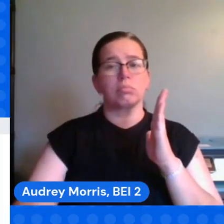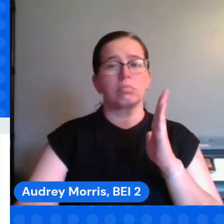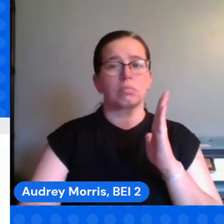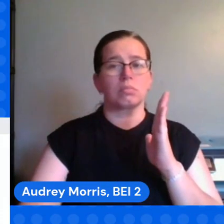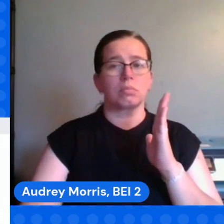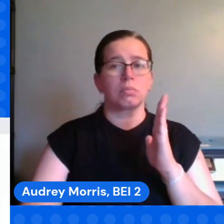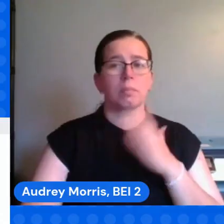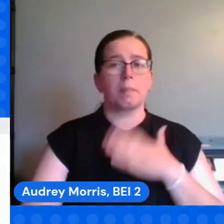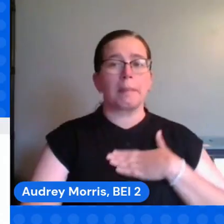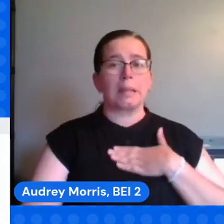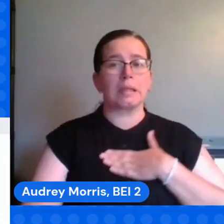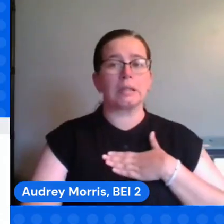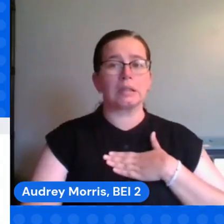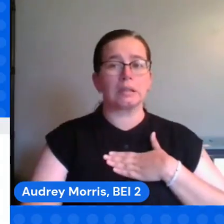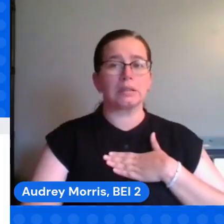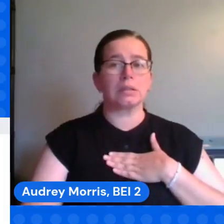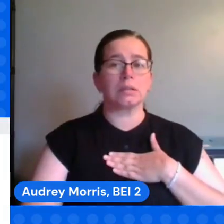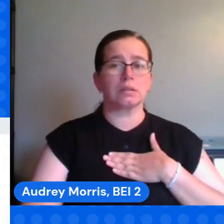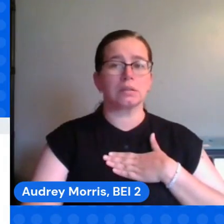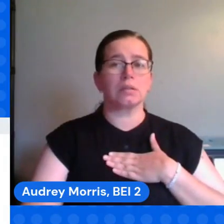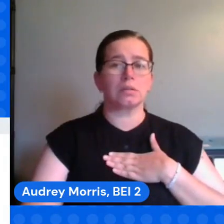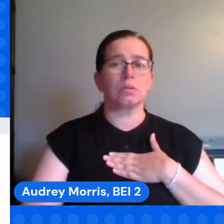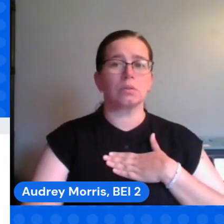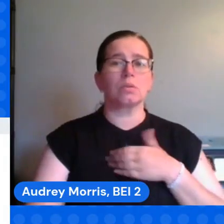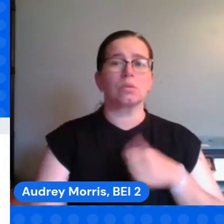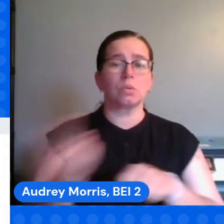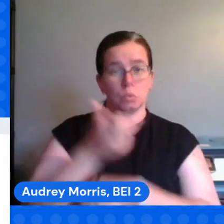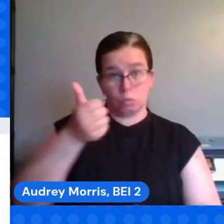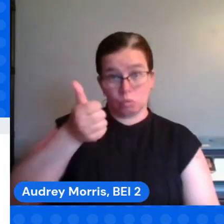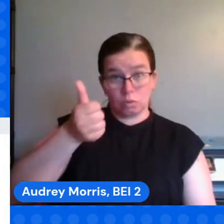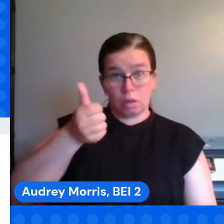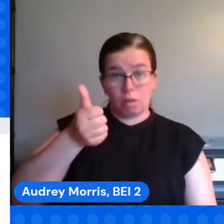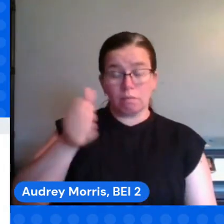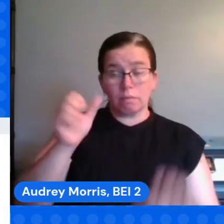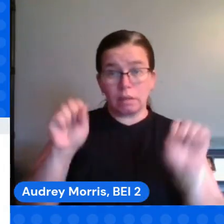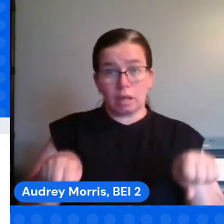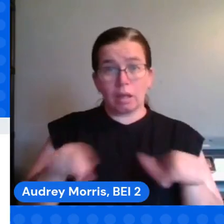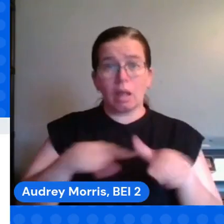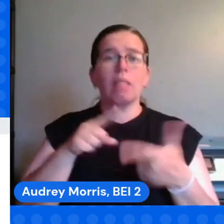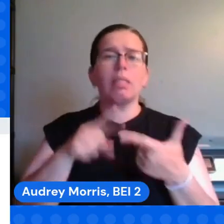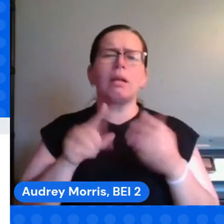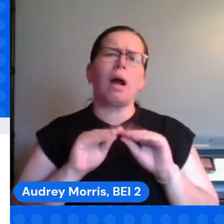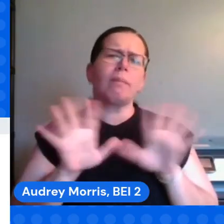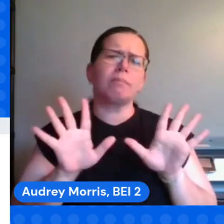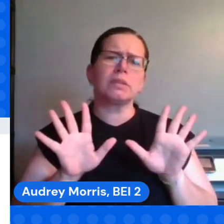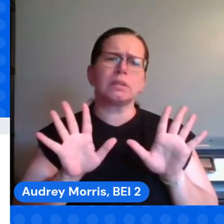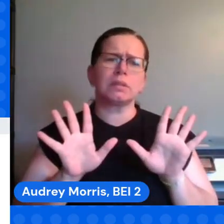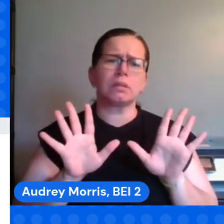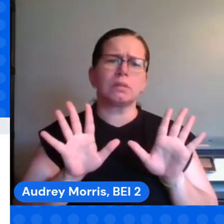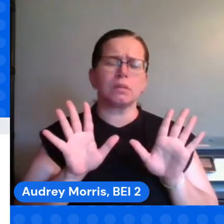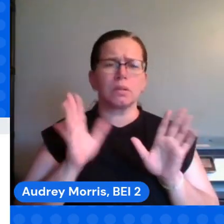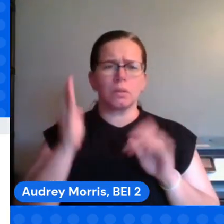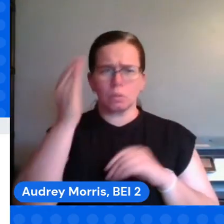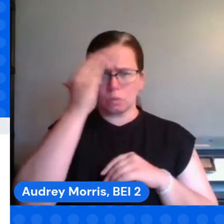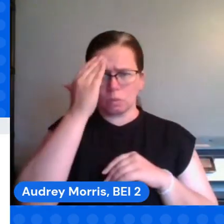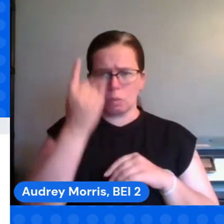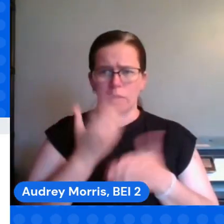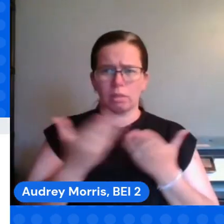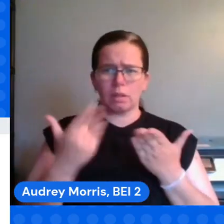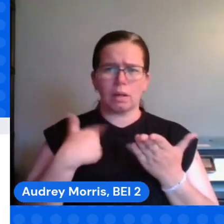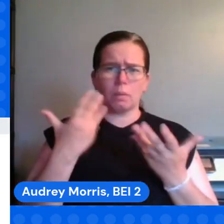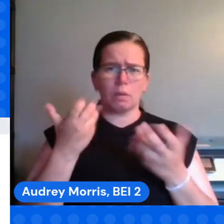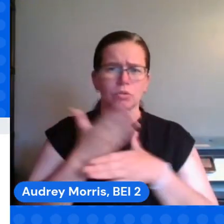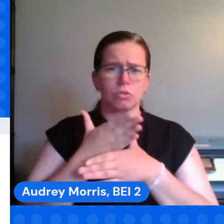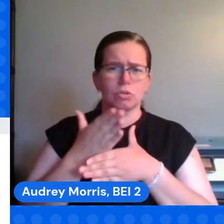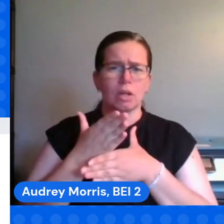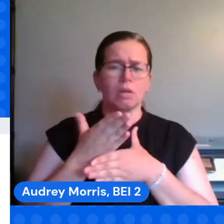please reuse it for your own benefit. And then obviously, so I think one thing I'll share again. So